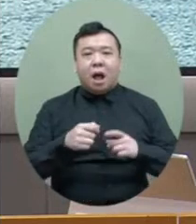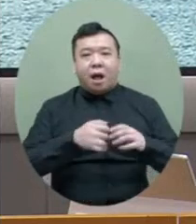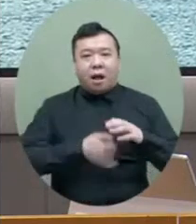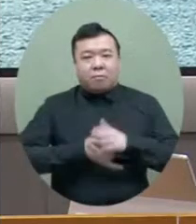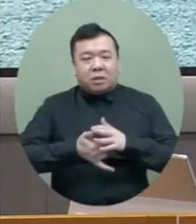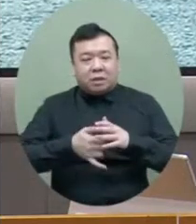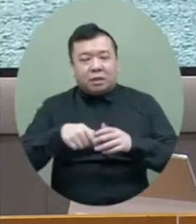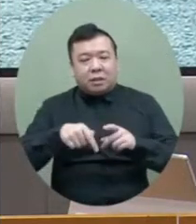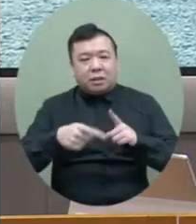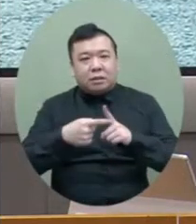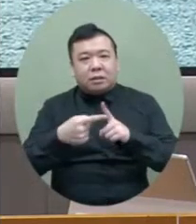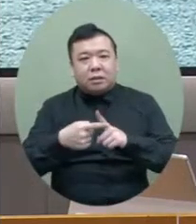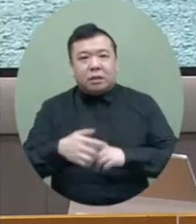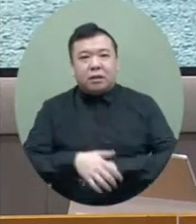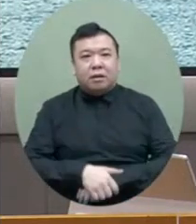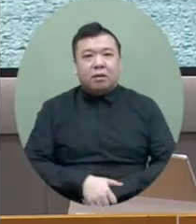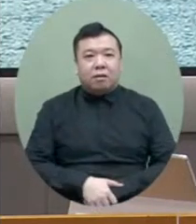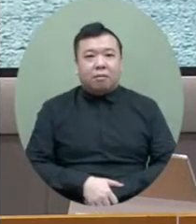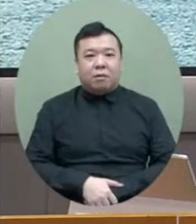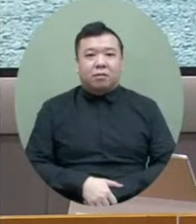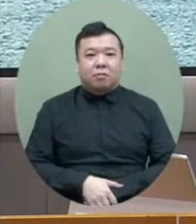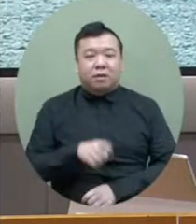that's a refugee